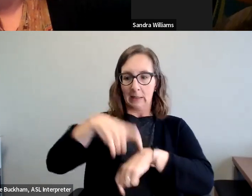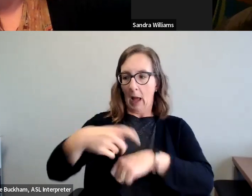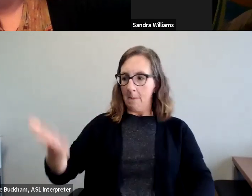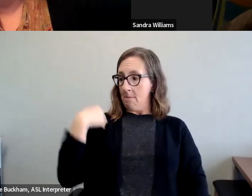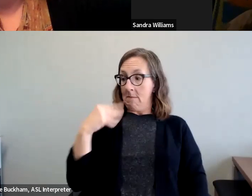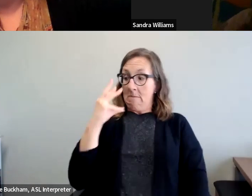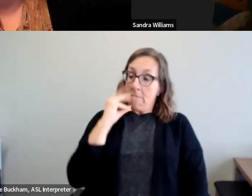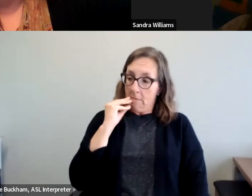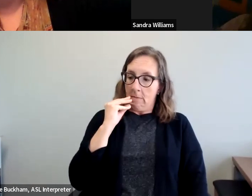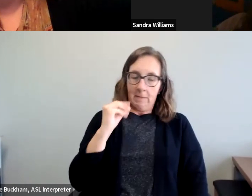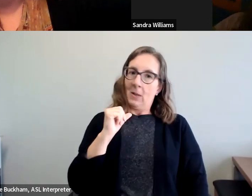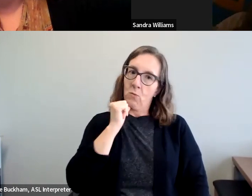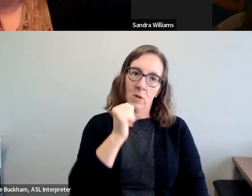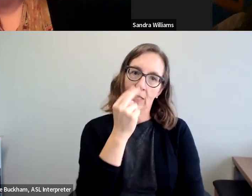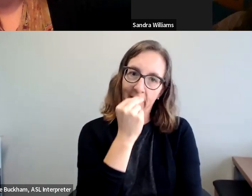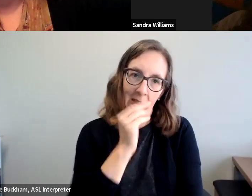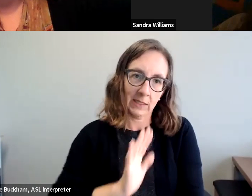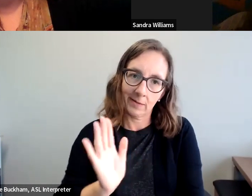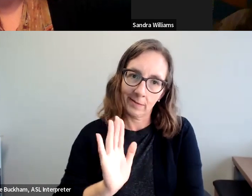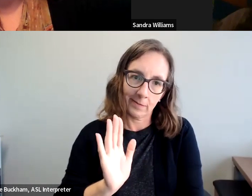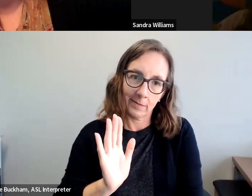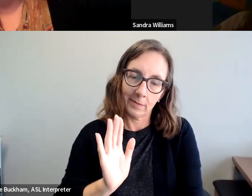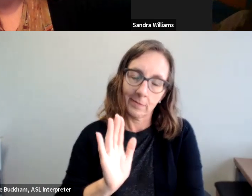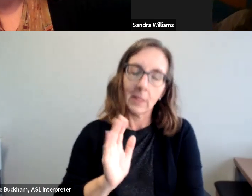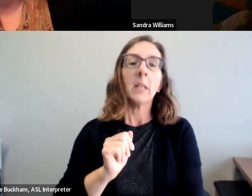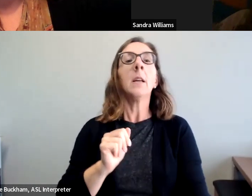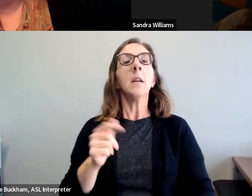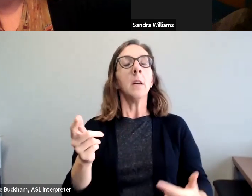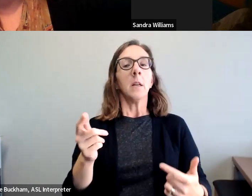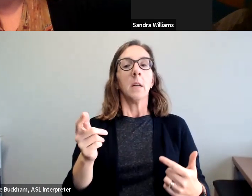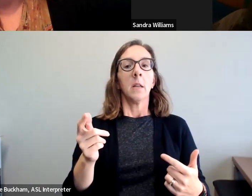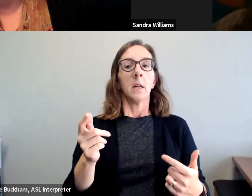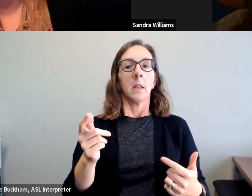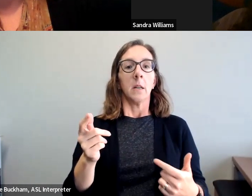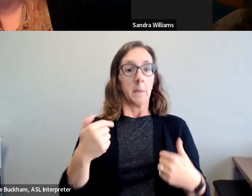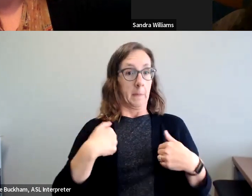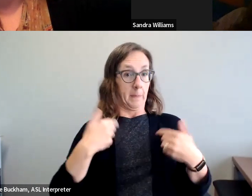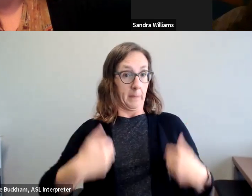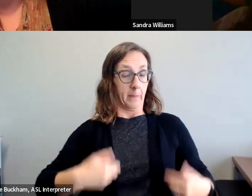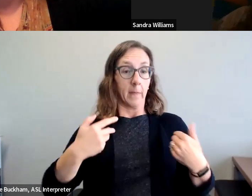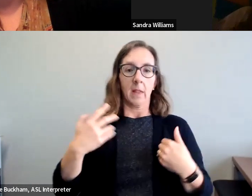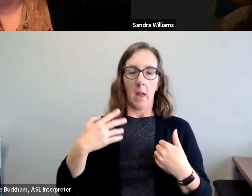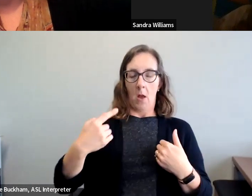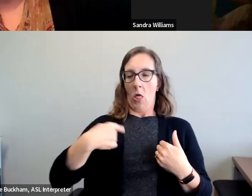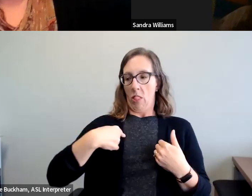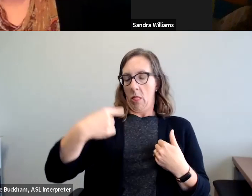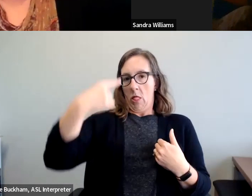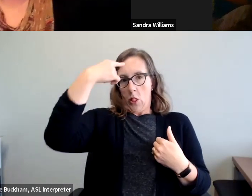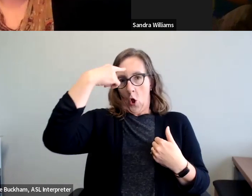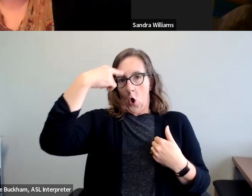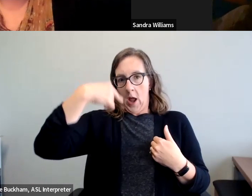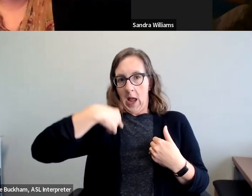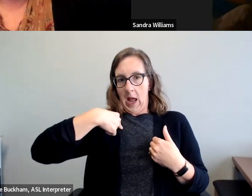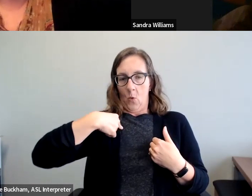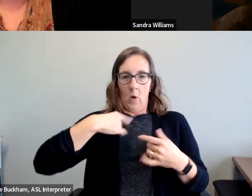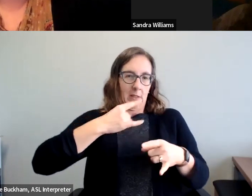Right. You know, I was pictured as an alcoholic who just